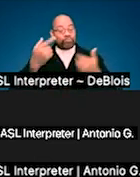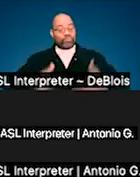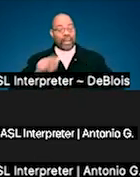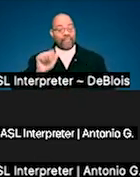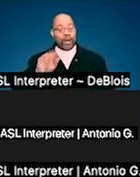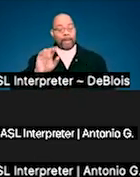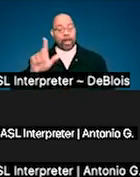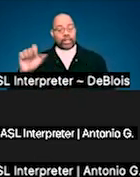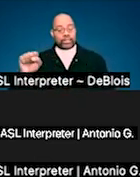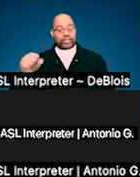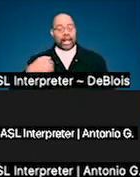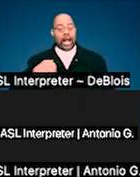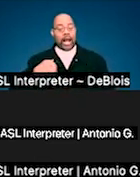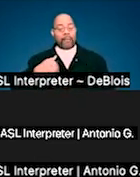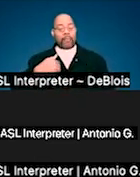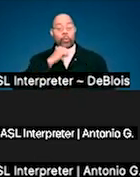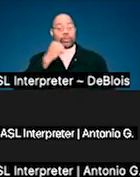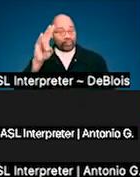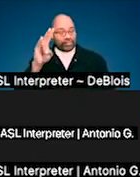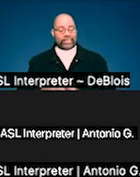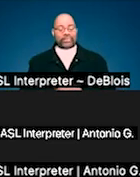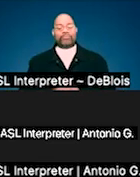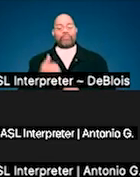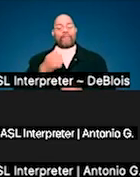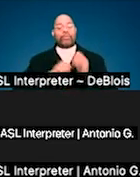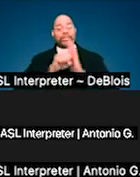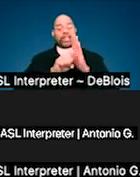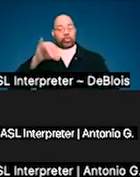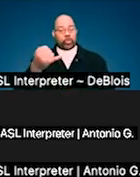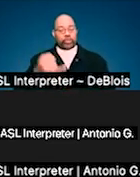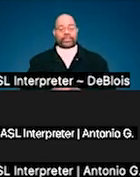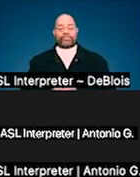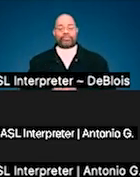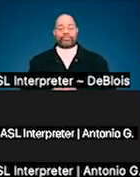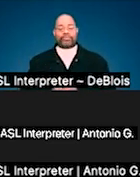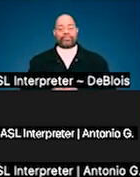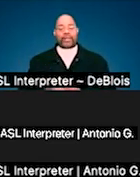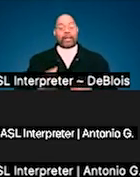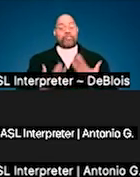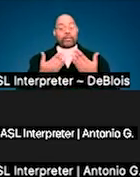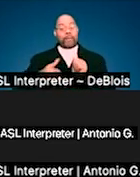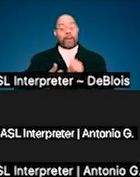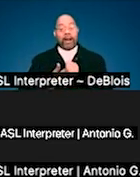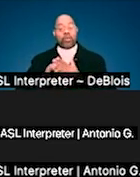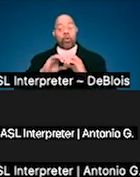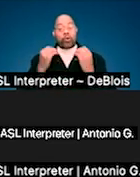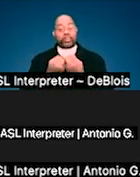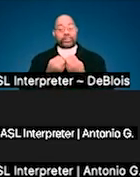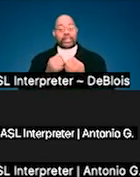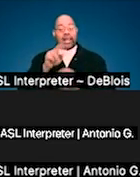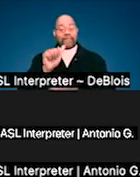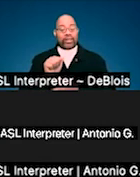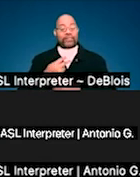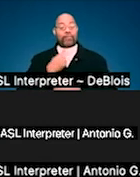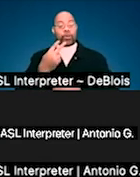Ava Bullis. I am 17 years old. I am from the state of New Jersey. I'm the inspiration behind the organization Ava's